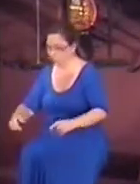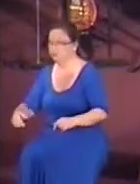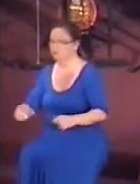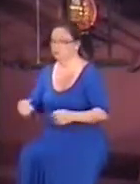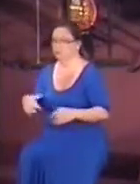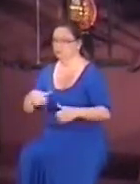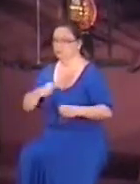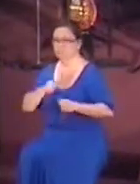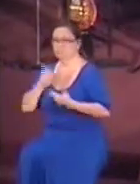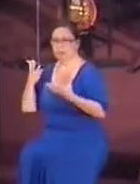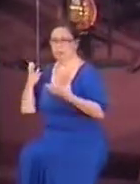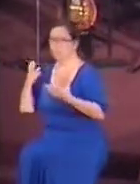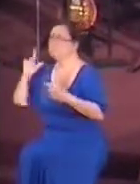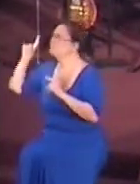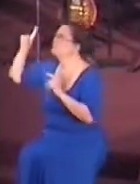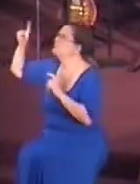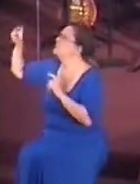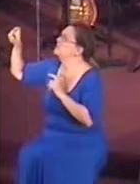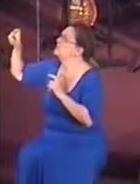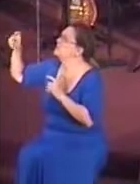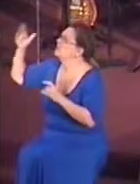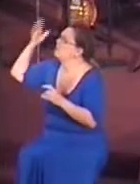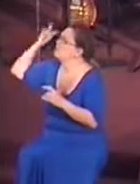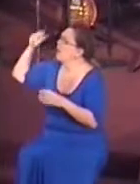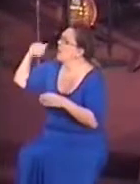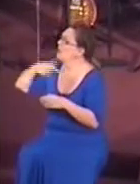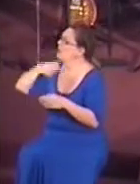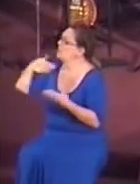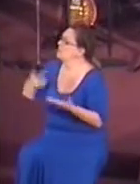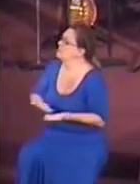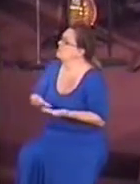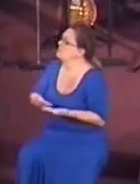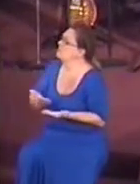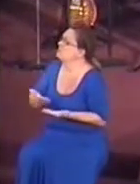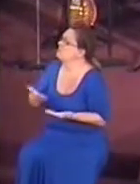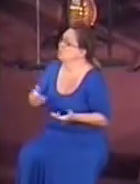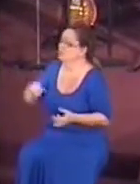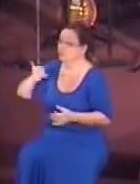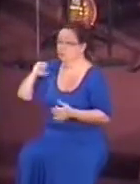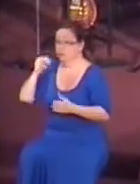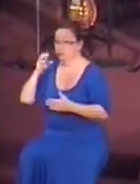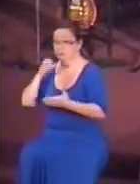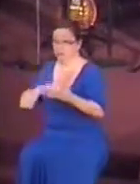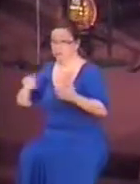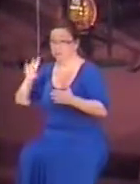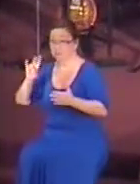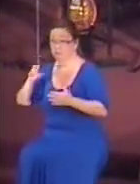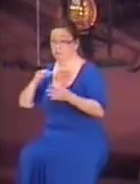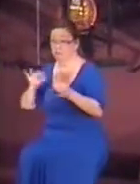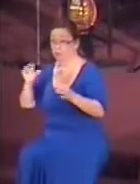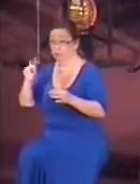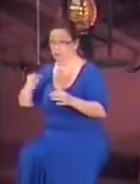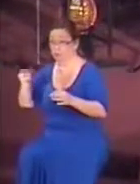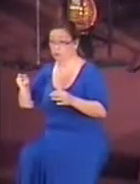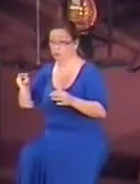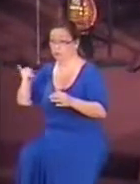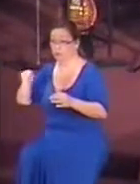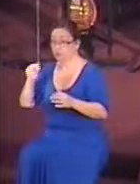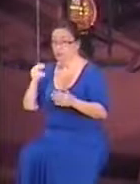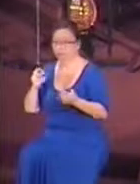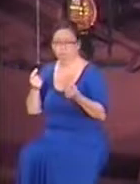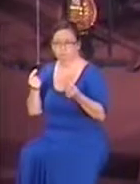experience, you're questioning God. Why would God put me in this place? And in John chapter 7, verse 22, we find John doing